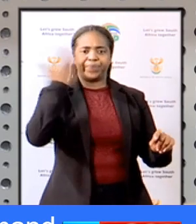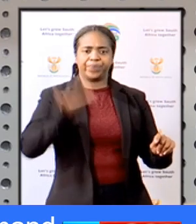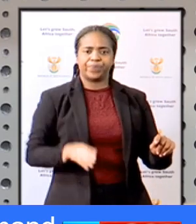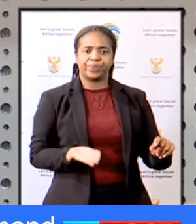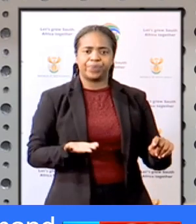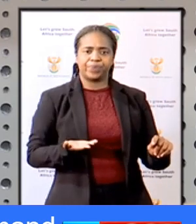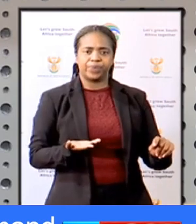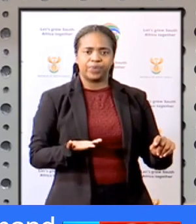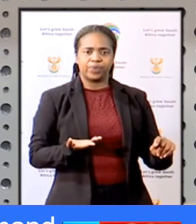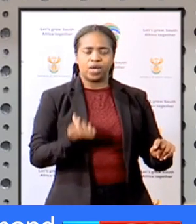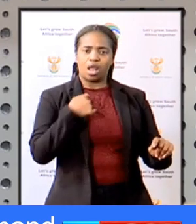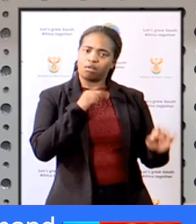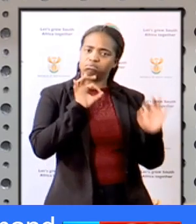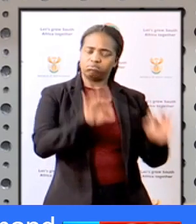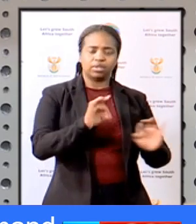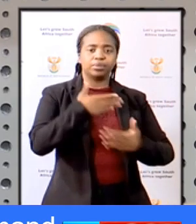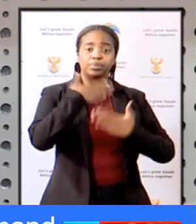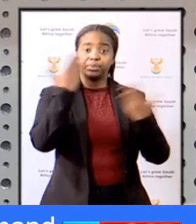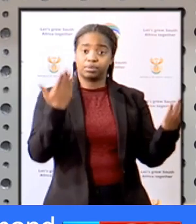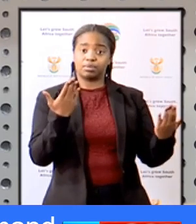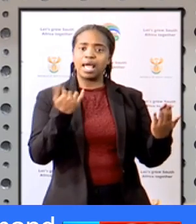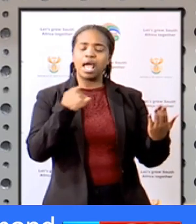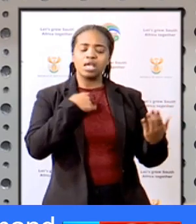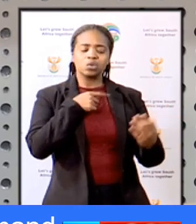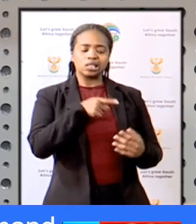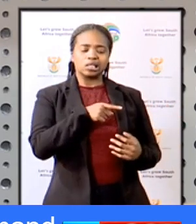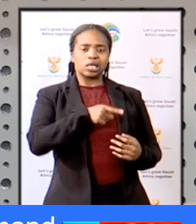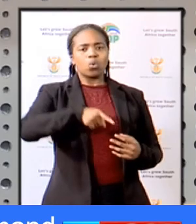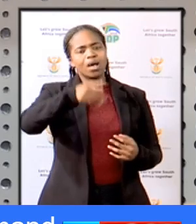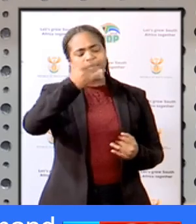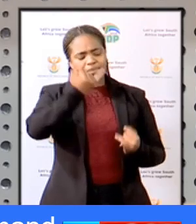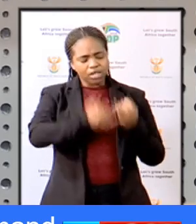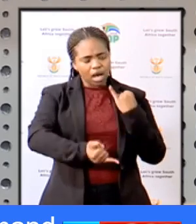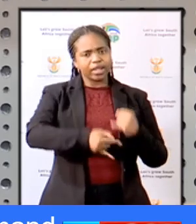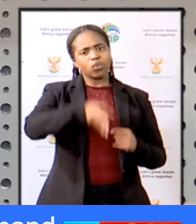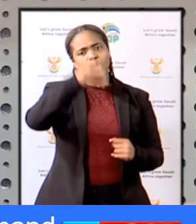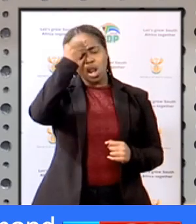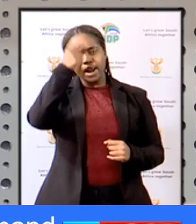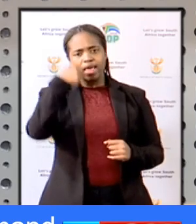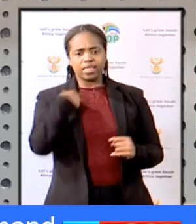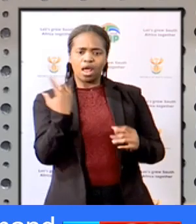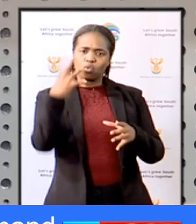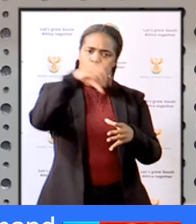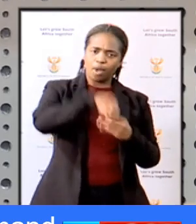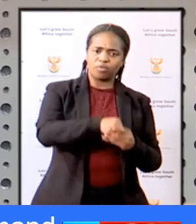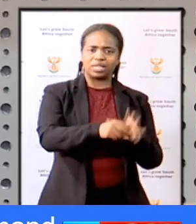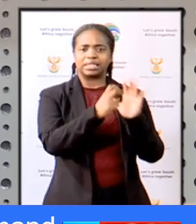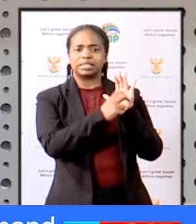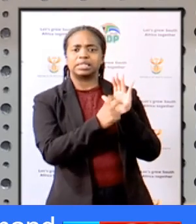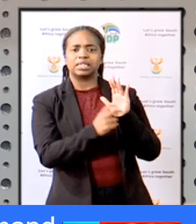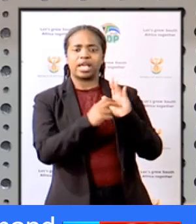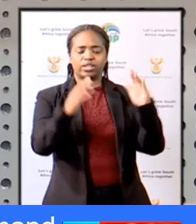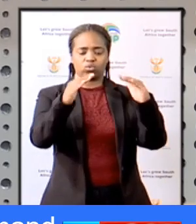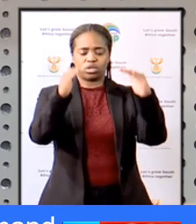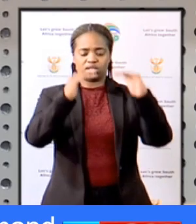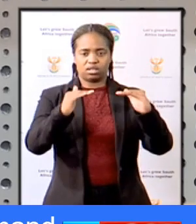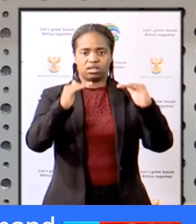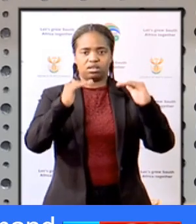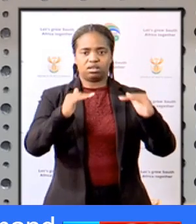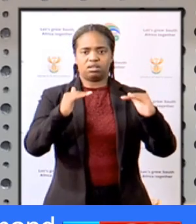the surfaces properly. As we learn those things, we can incorporate it as we open up.